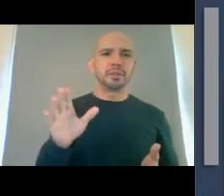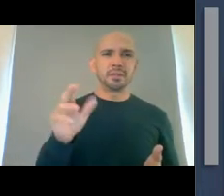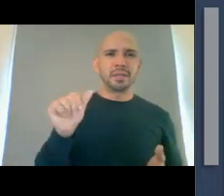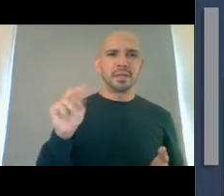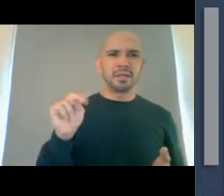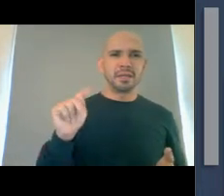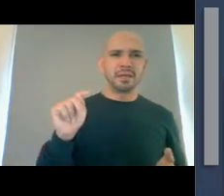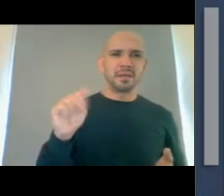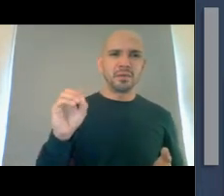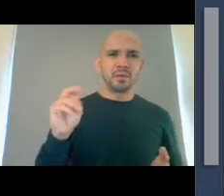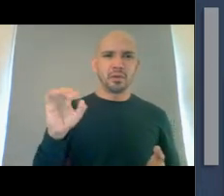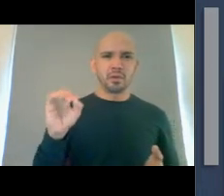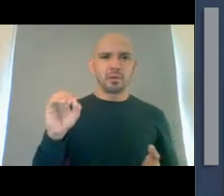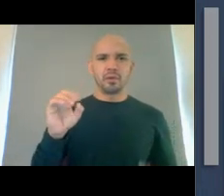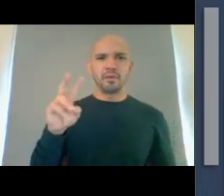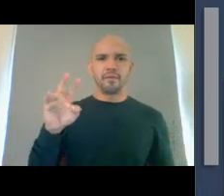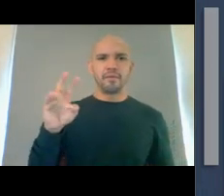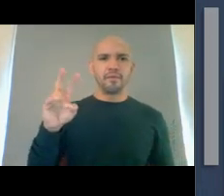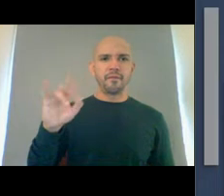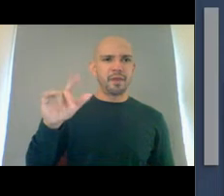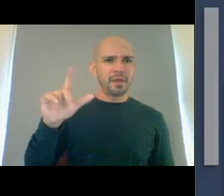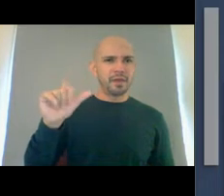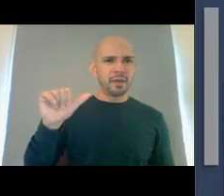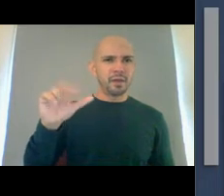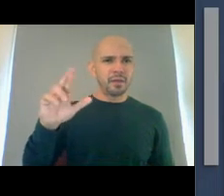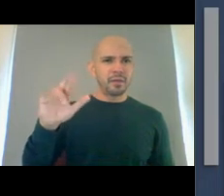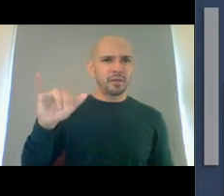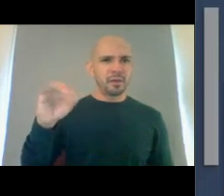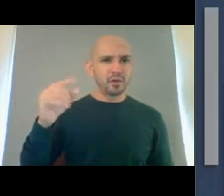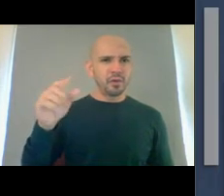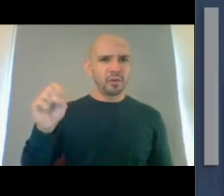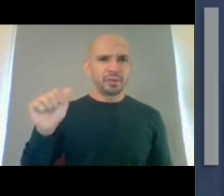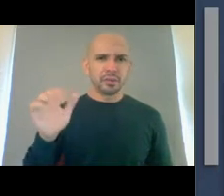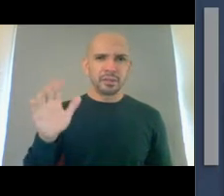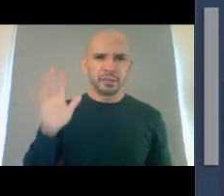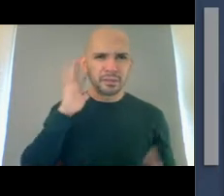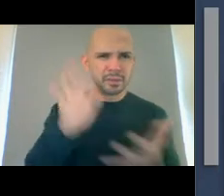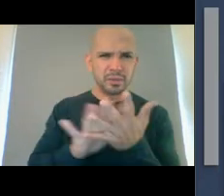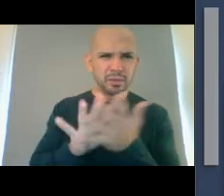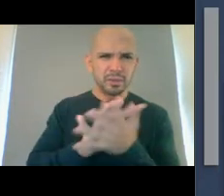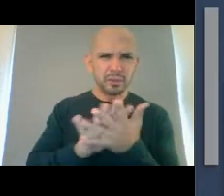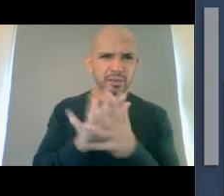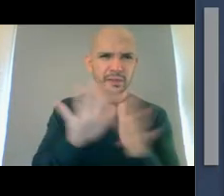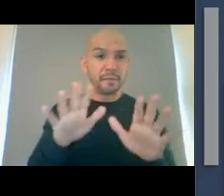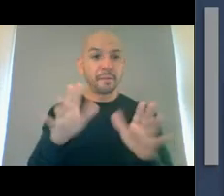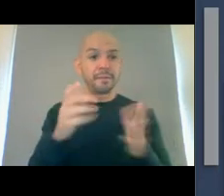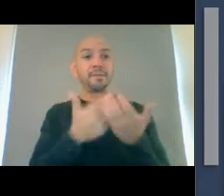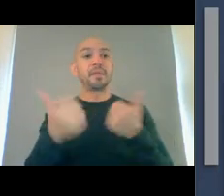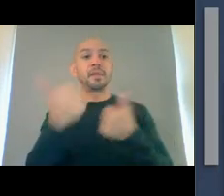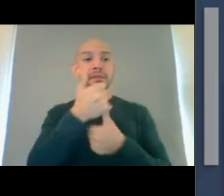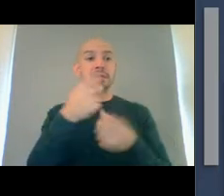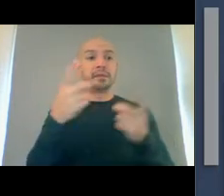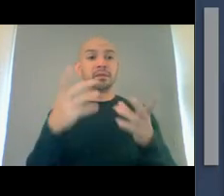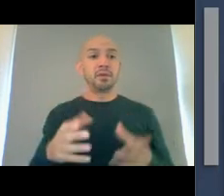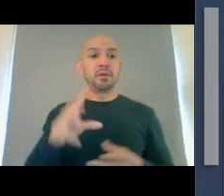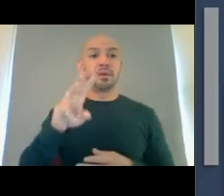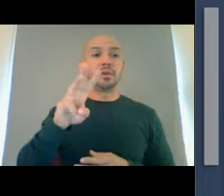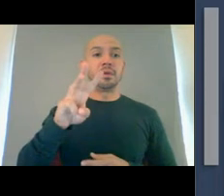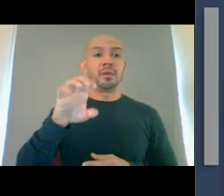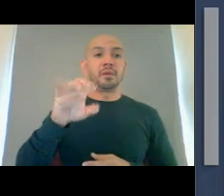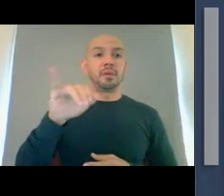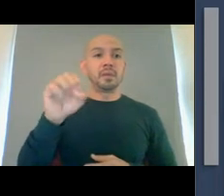lin is doing it through the governor's office of business development but okay then then executive director weinstein because i haven't